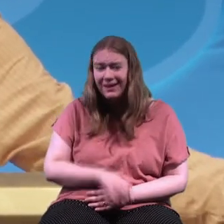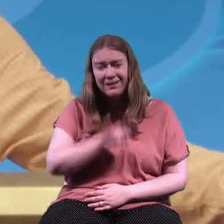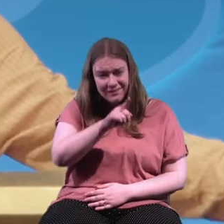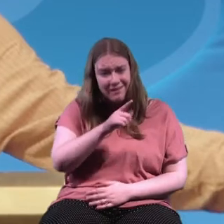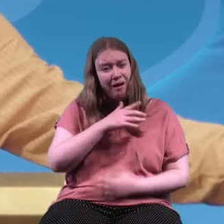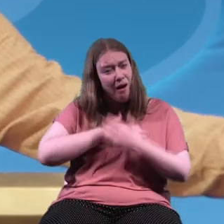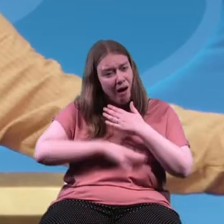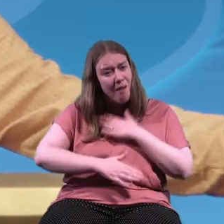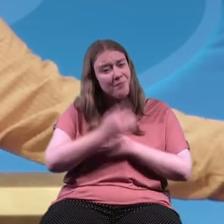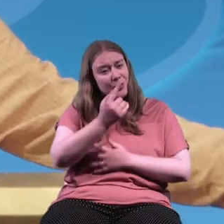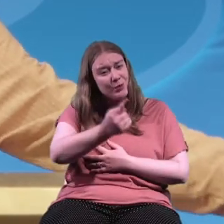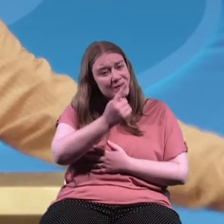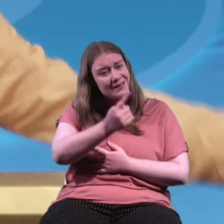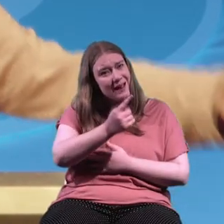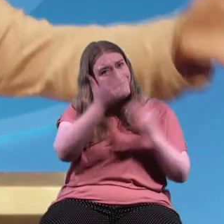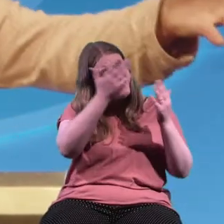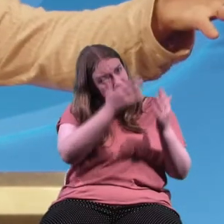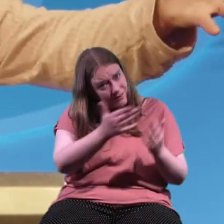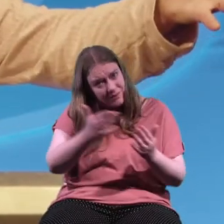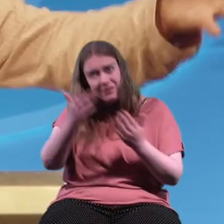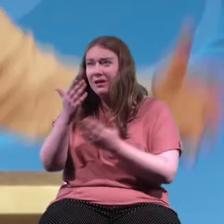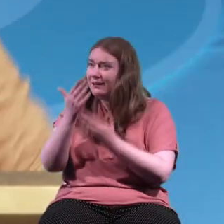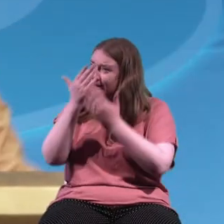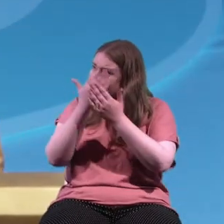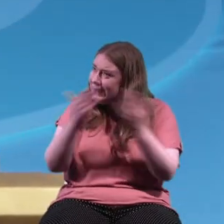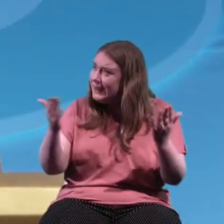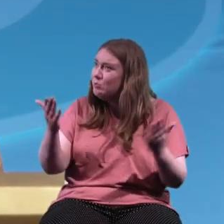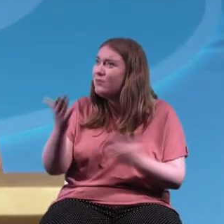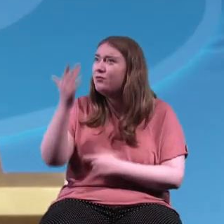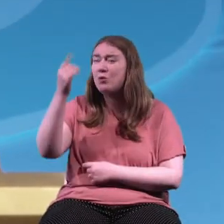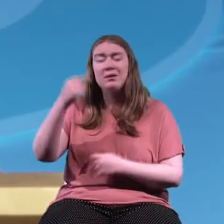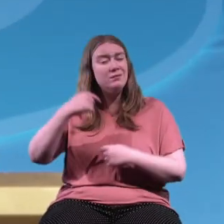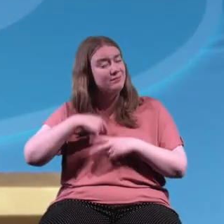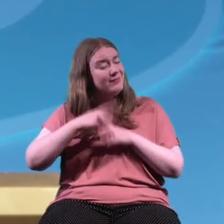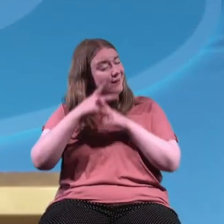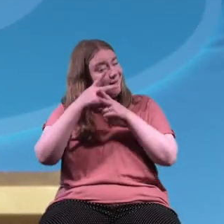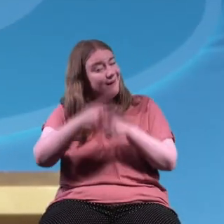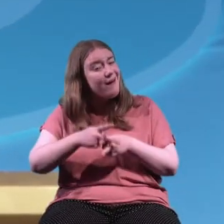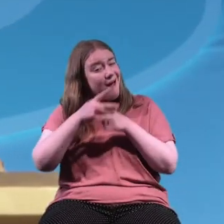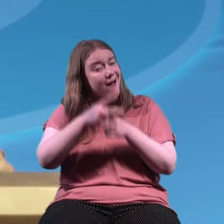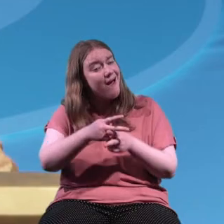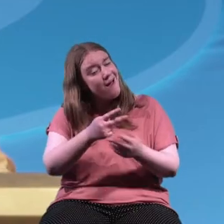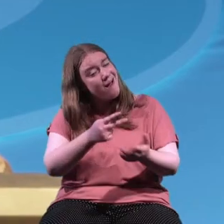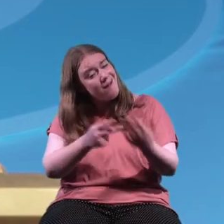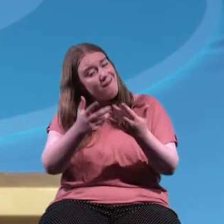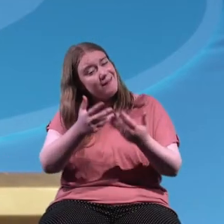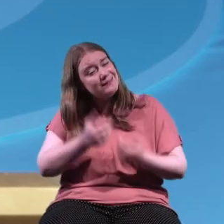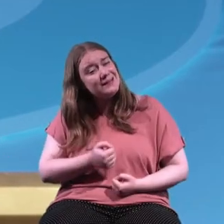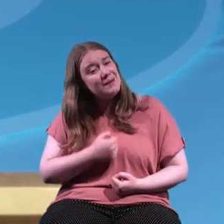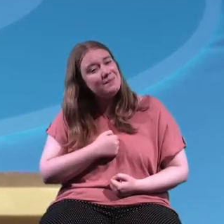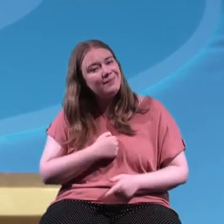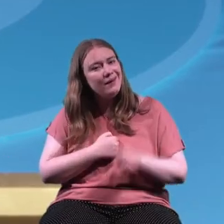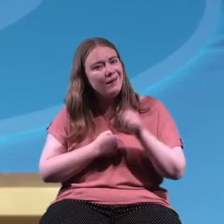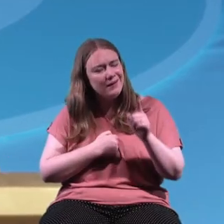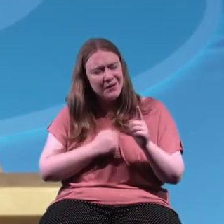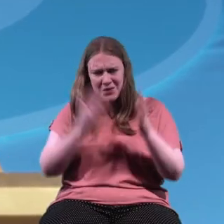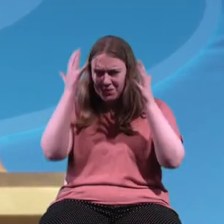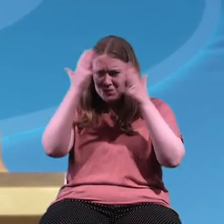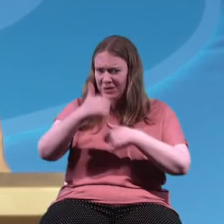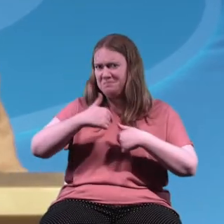me, and then step into my care. Don't worry about being